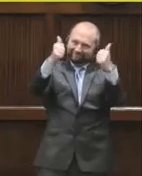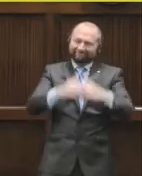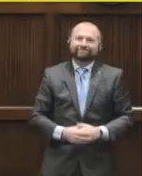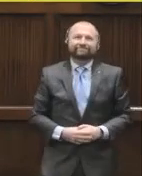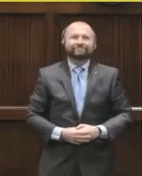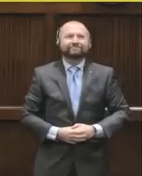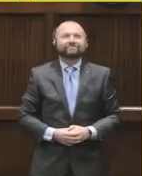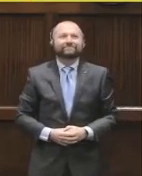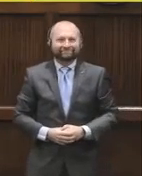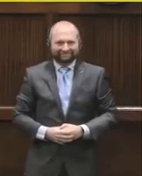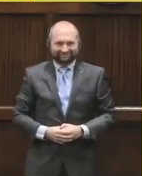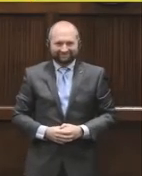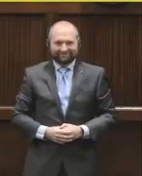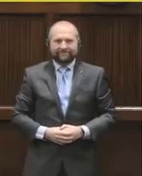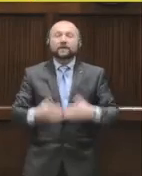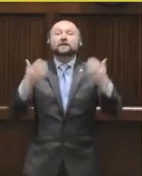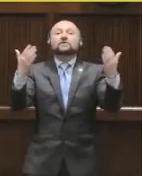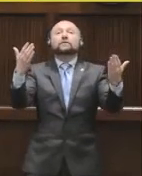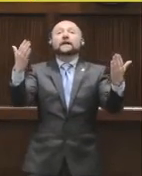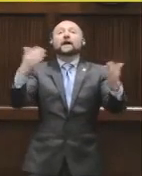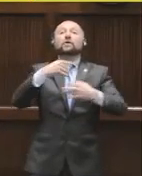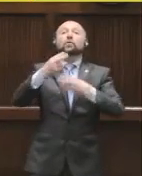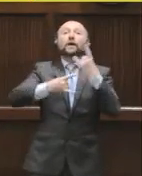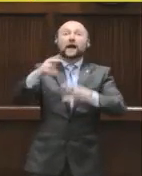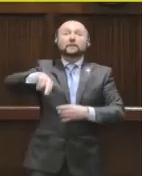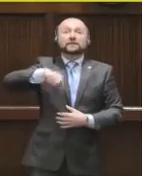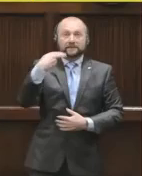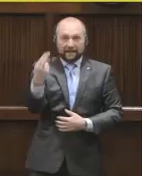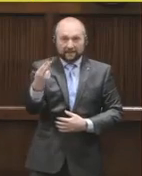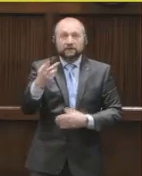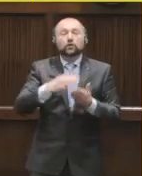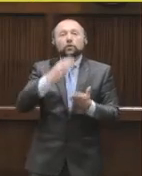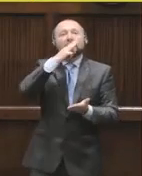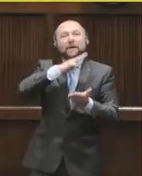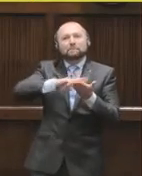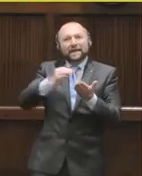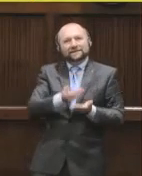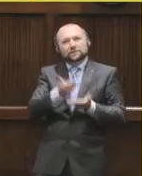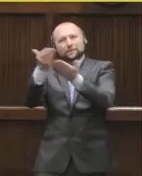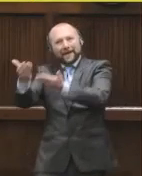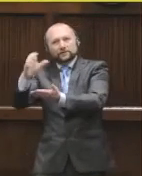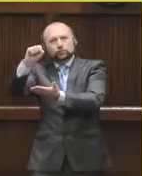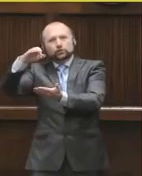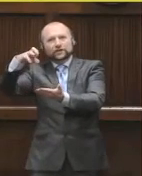So now, a message will be sent to the Seanad, acquainting it accordingly.